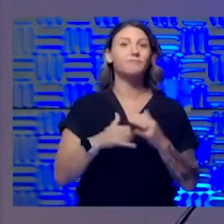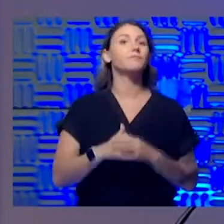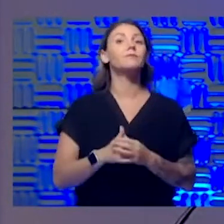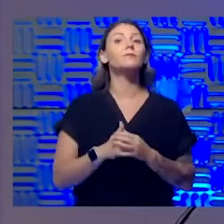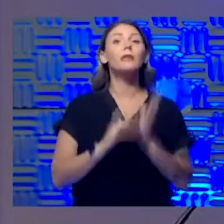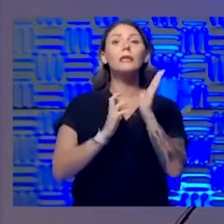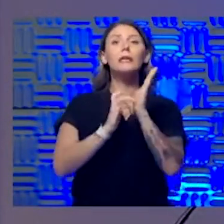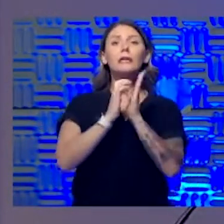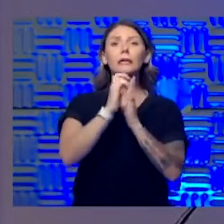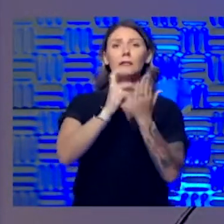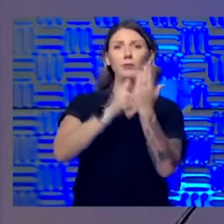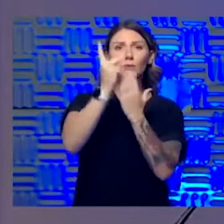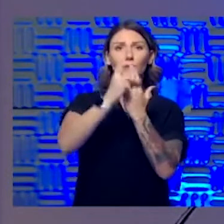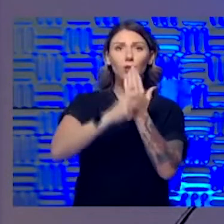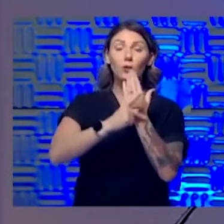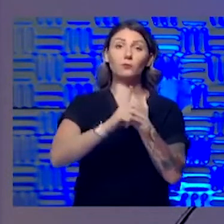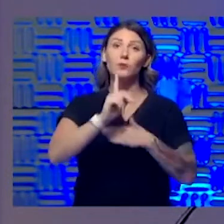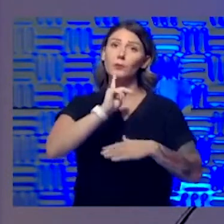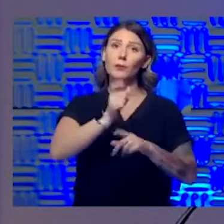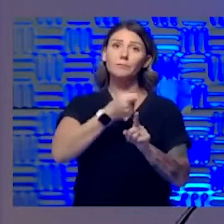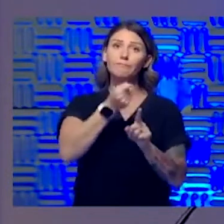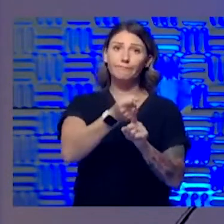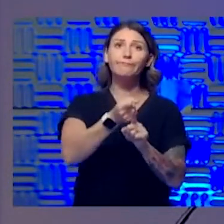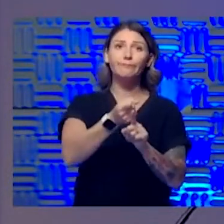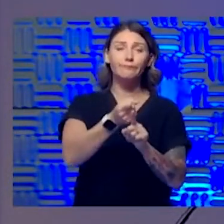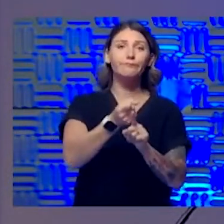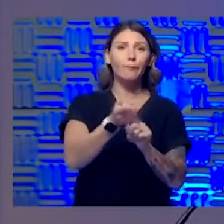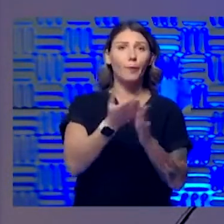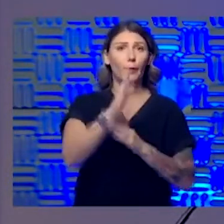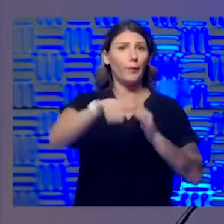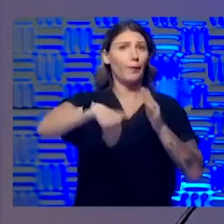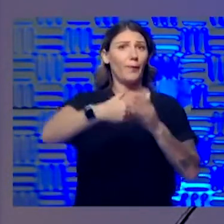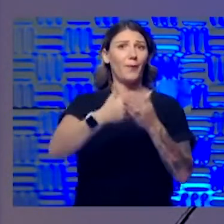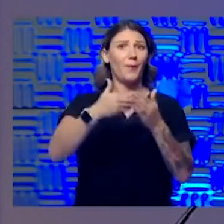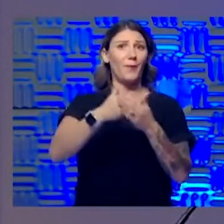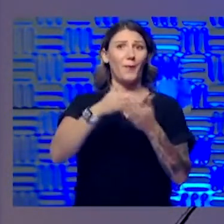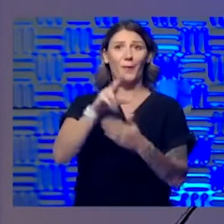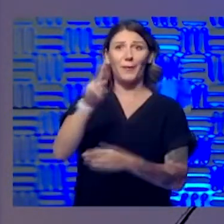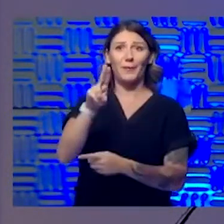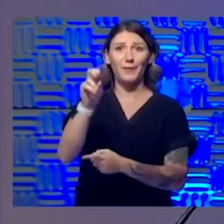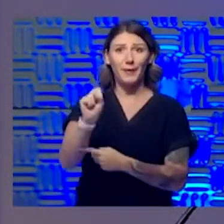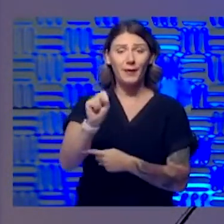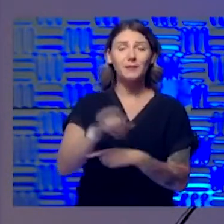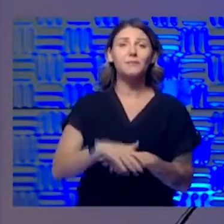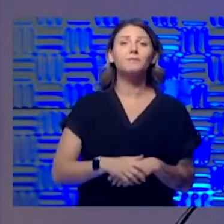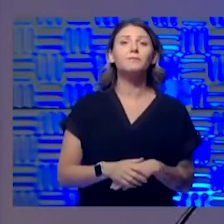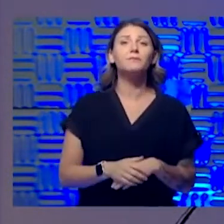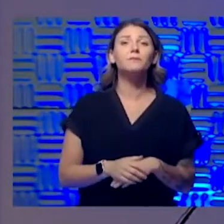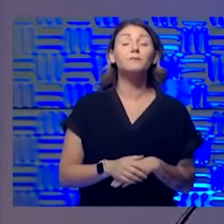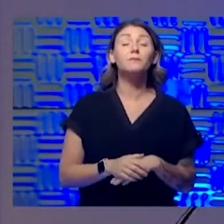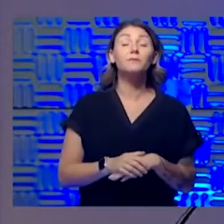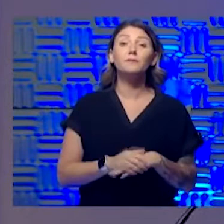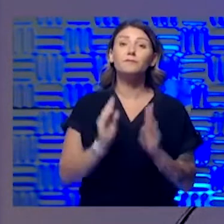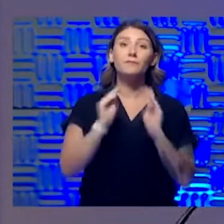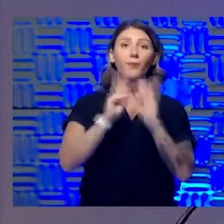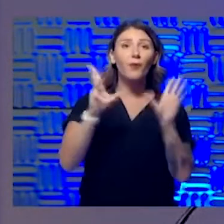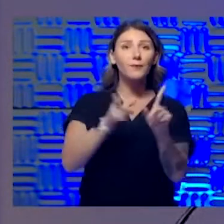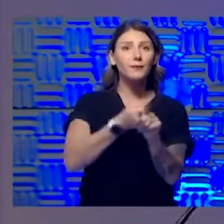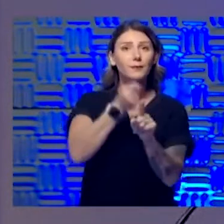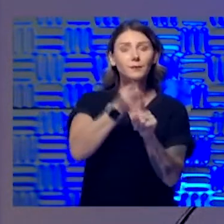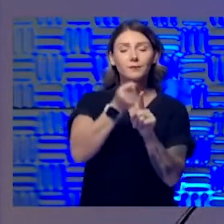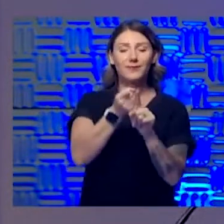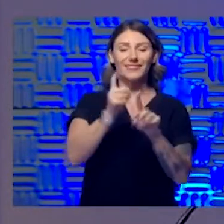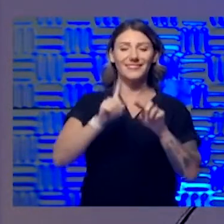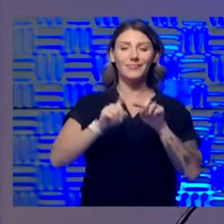programs have been pretty dramatically impacted across the nation. And obviously that impact has varied somewhat